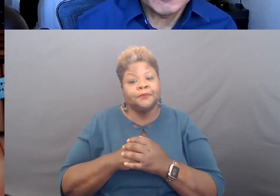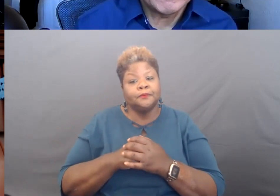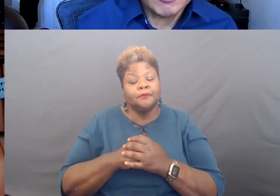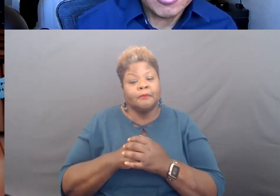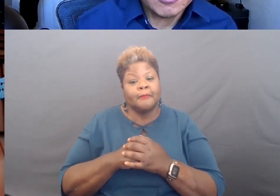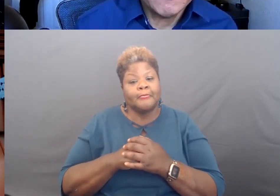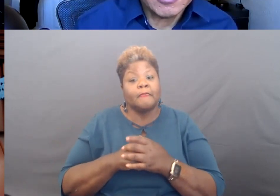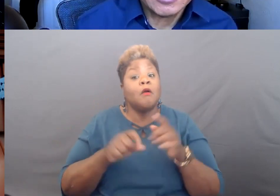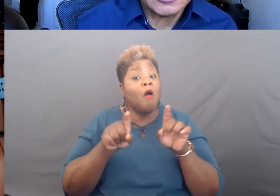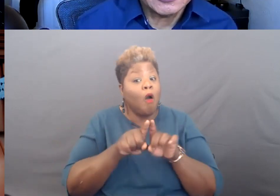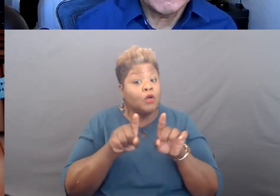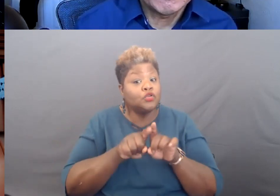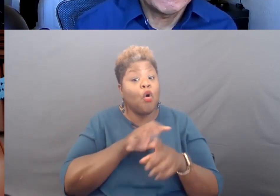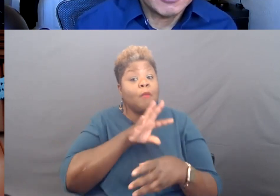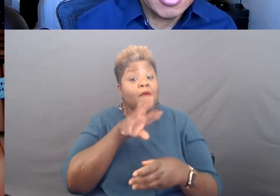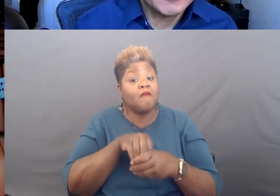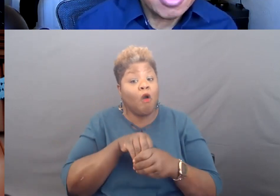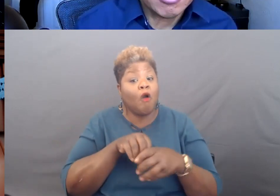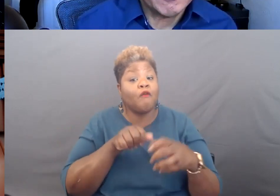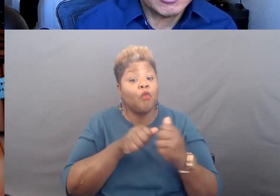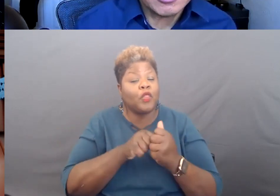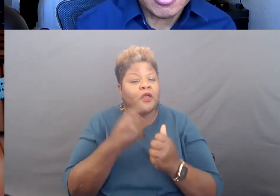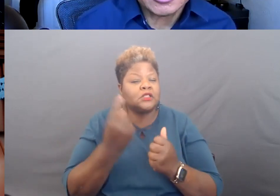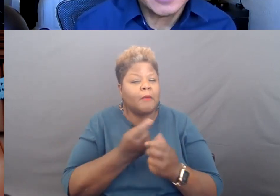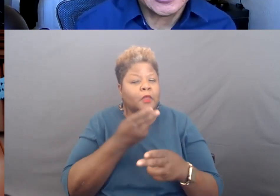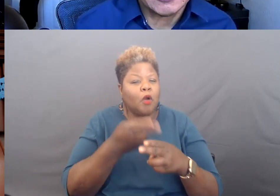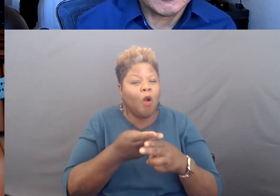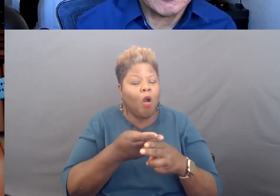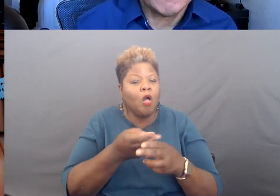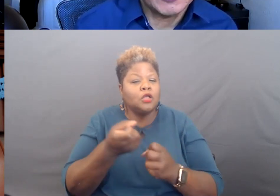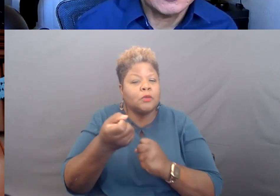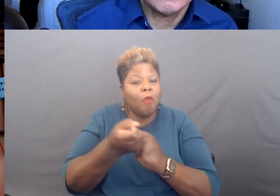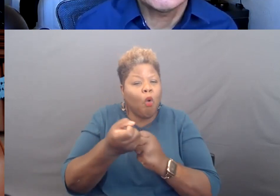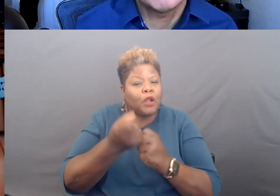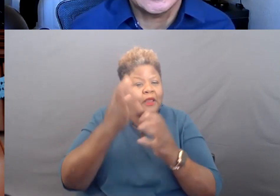And I'm also involved in something called supported decision making.